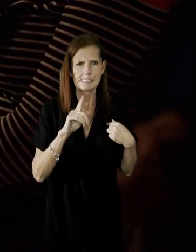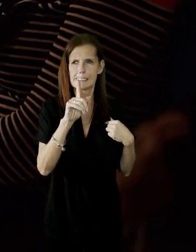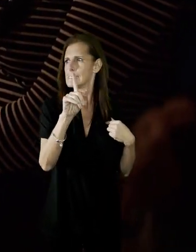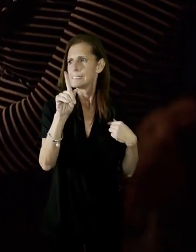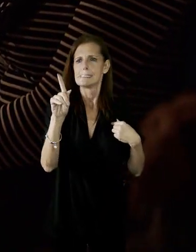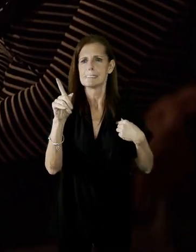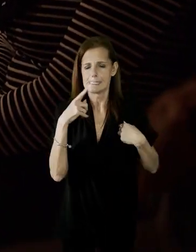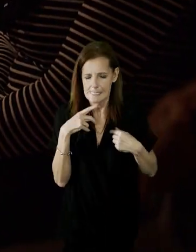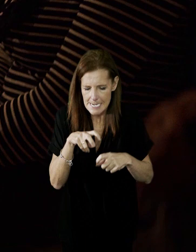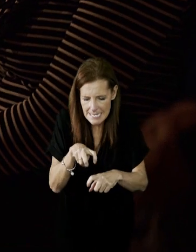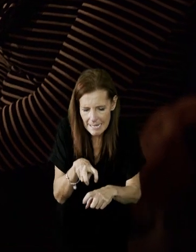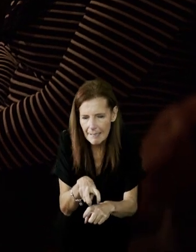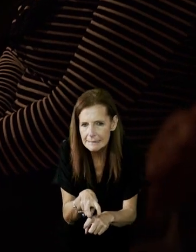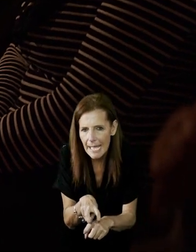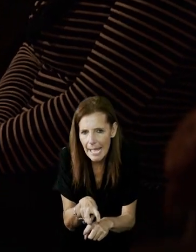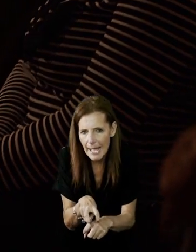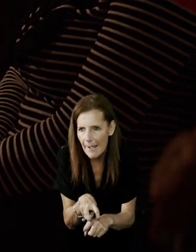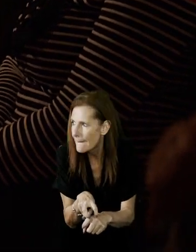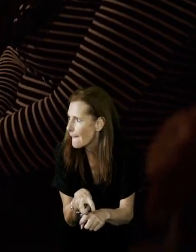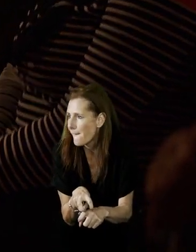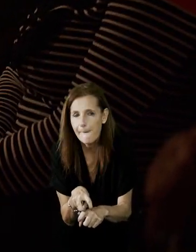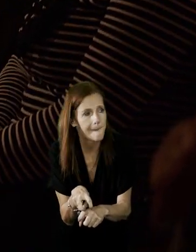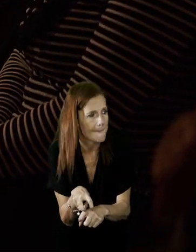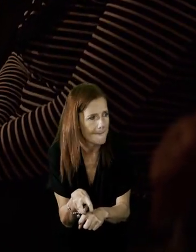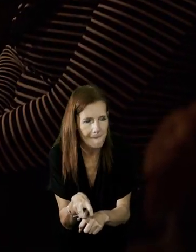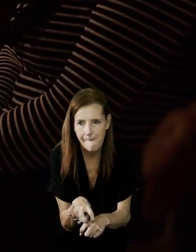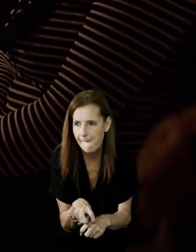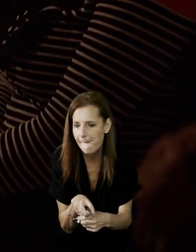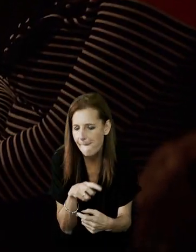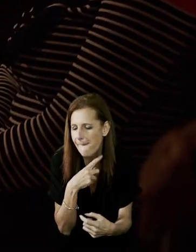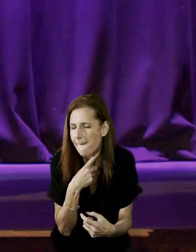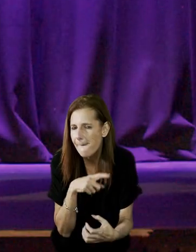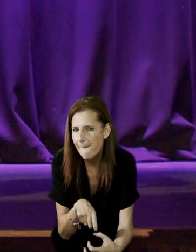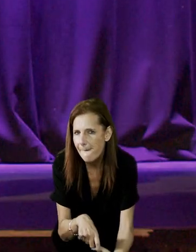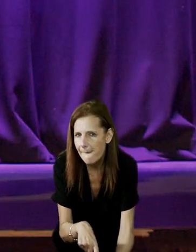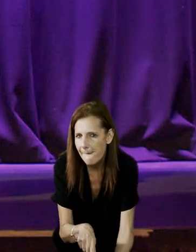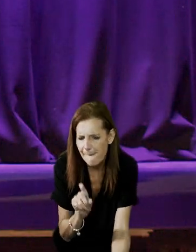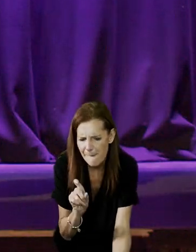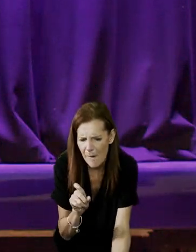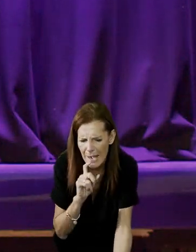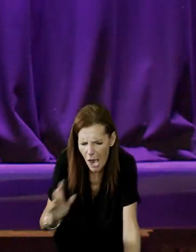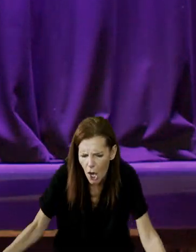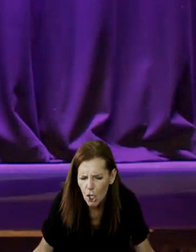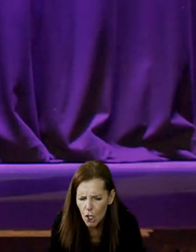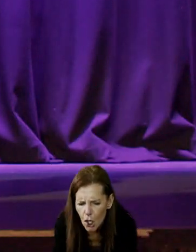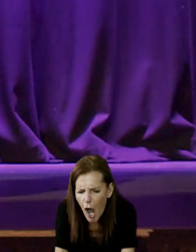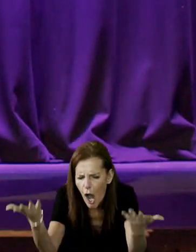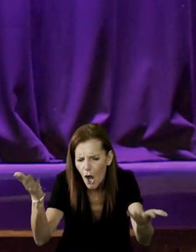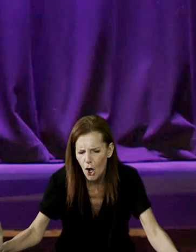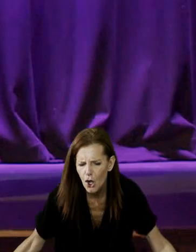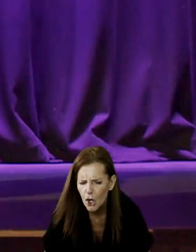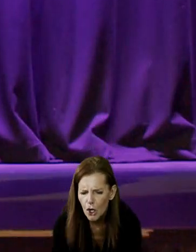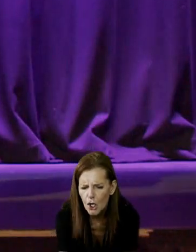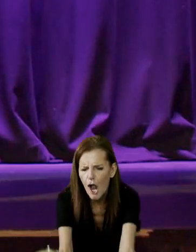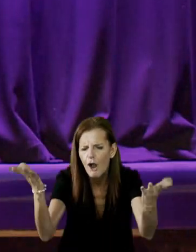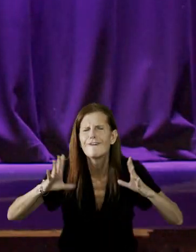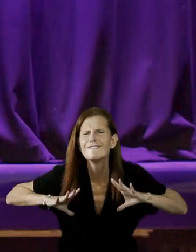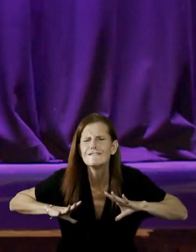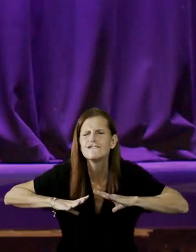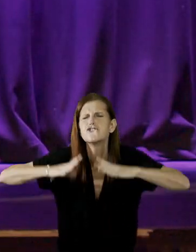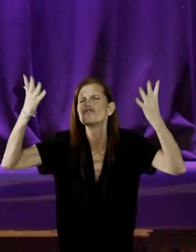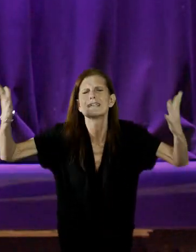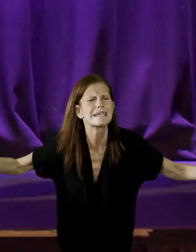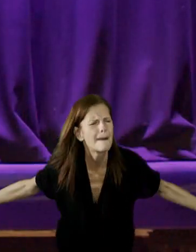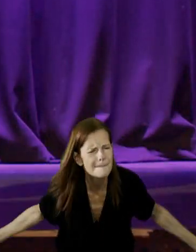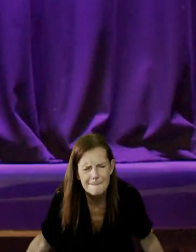I untied Reg. I said, be free. Be free, be alive, Reg. And he ran straight